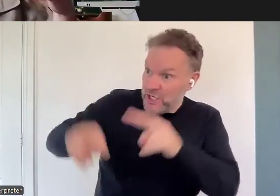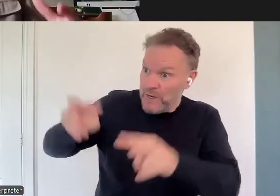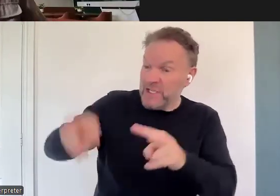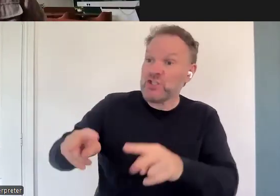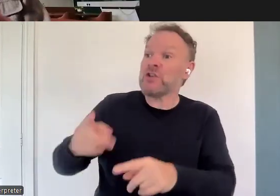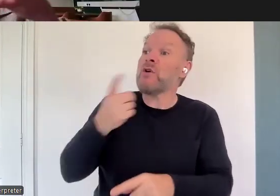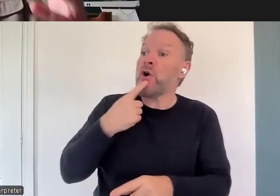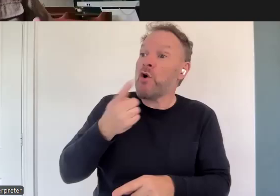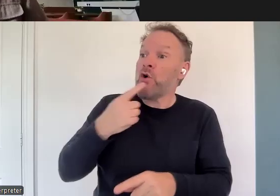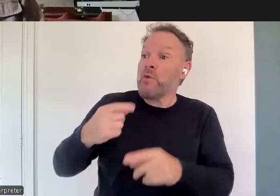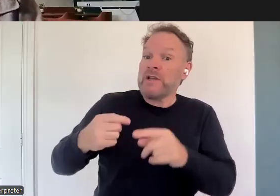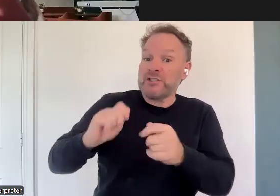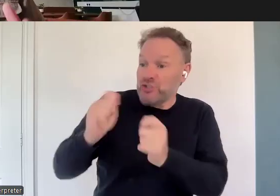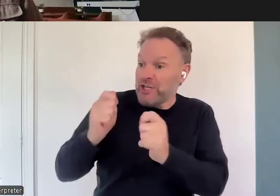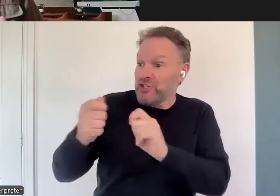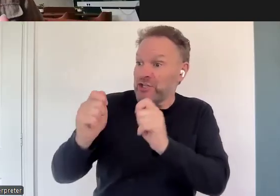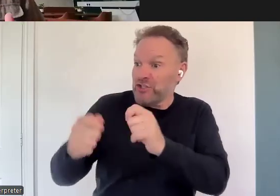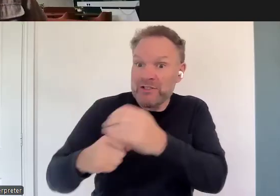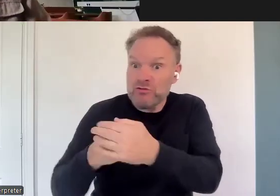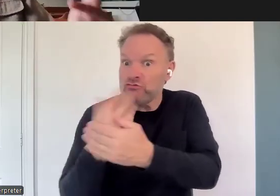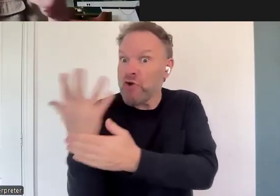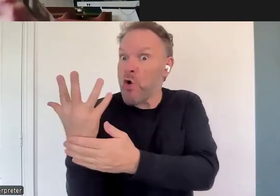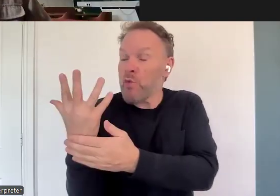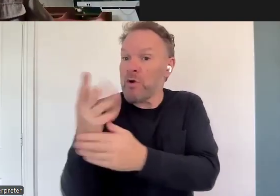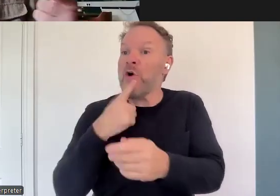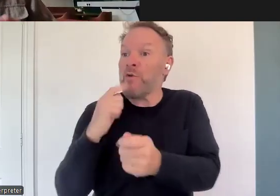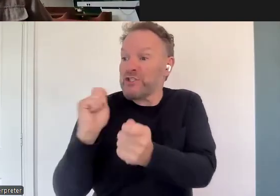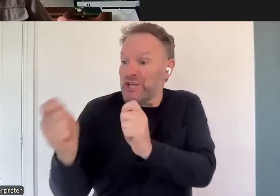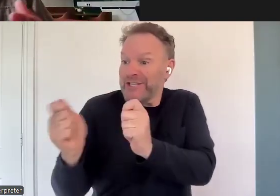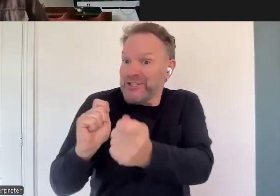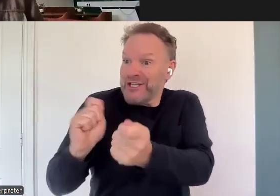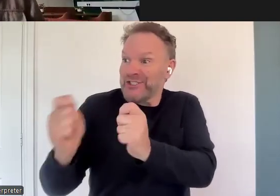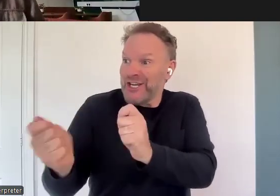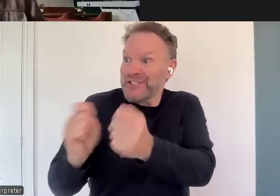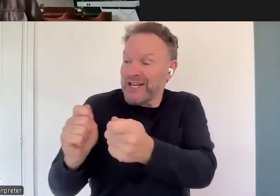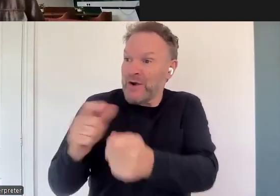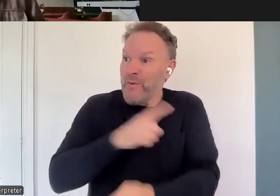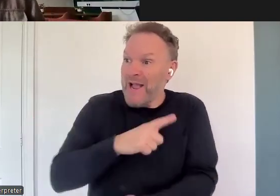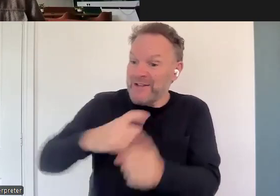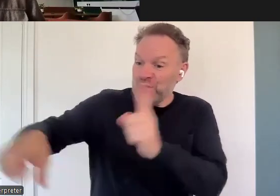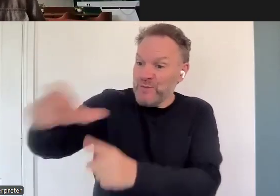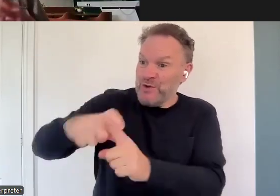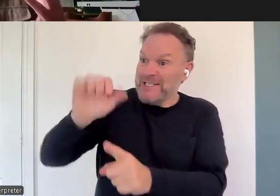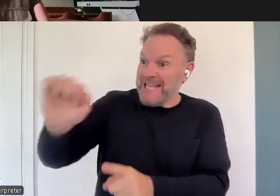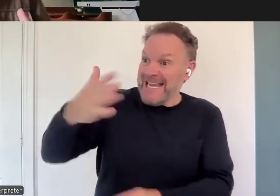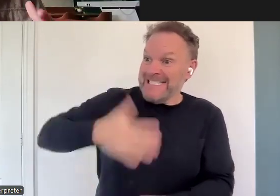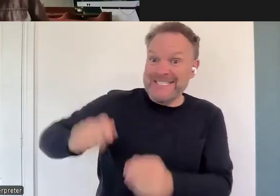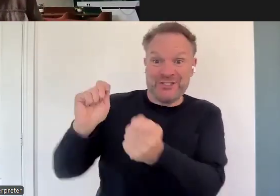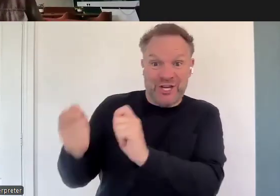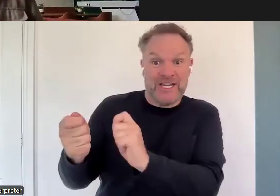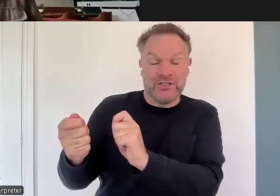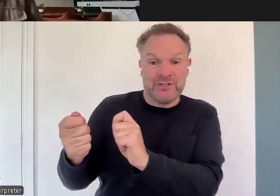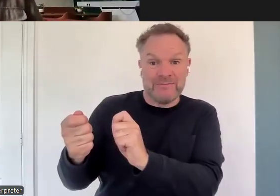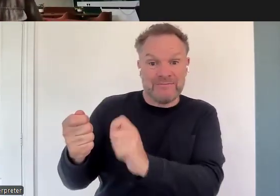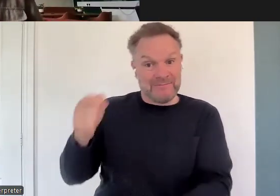constantly regrow and evolve and be reshaped by the emerging and evolving needs of our community. And we can give our funders